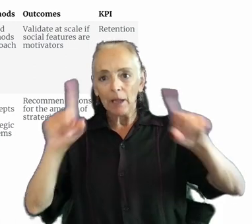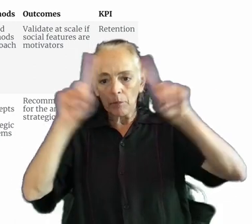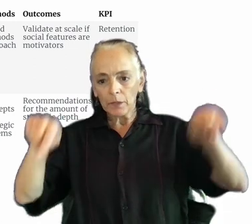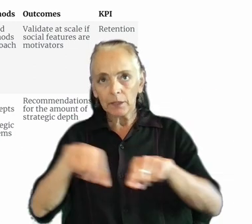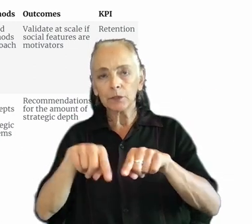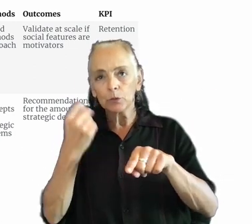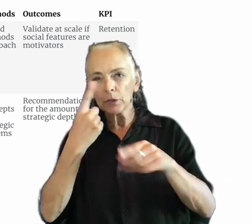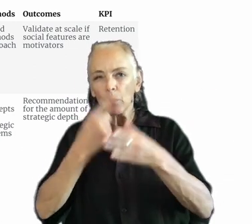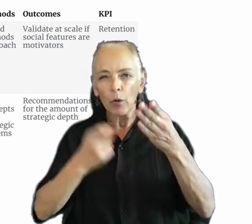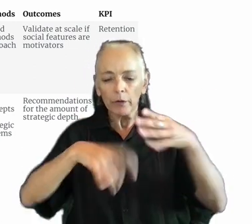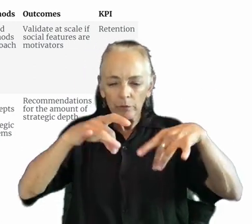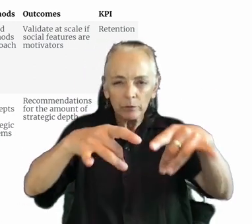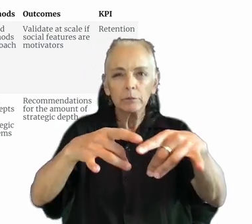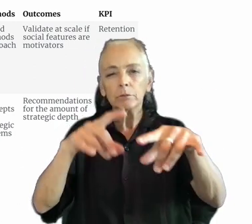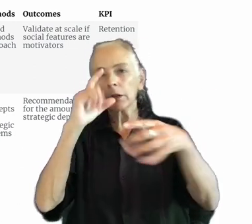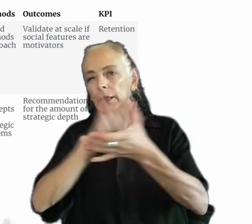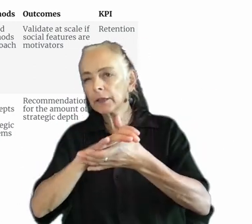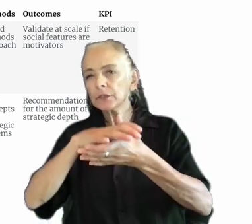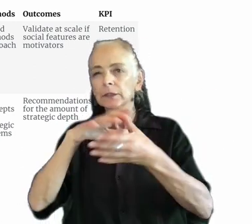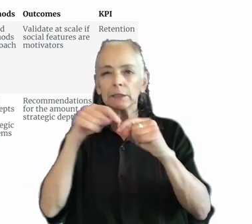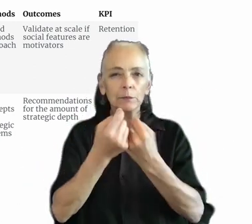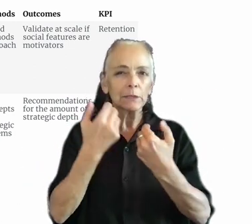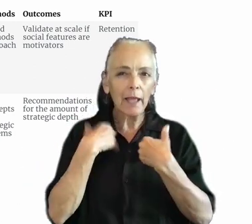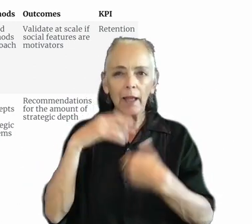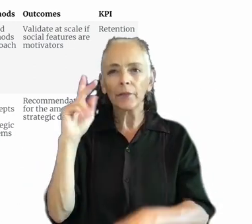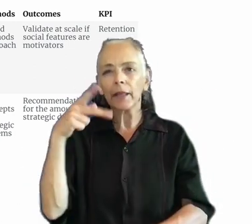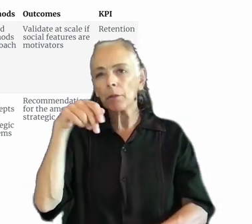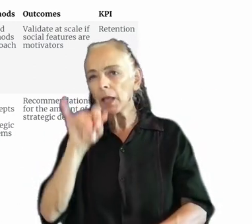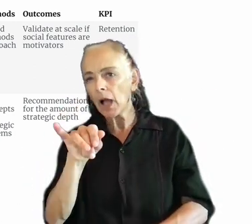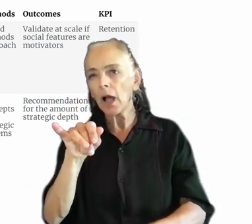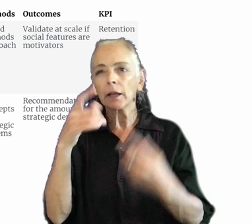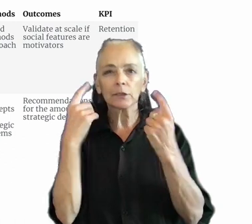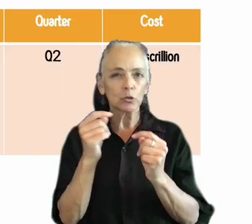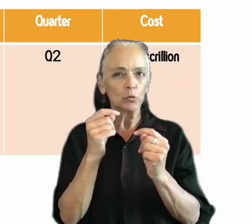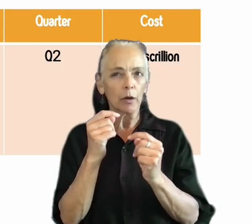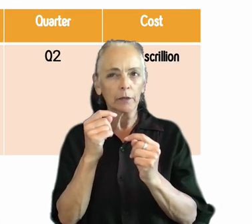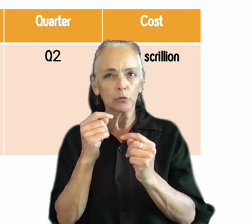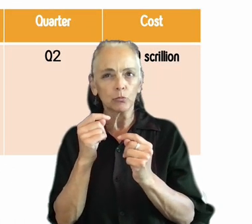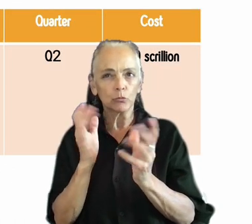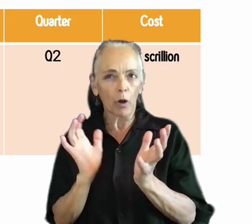uncover what beliefs your teams have the kpis are trying to drive